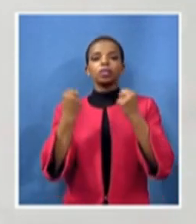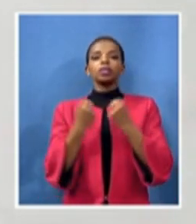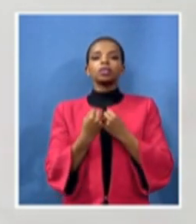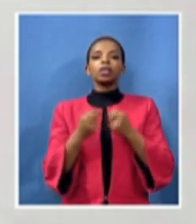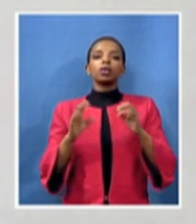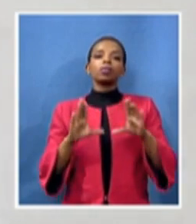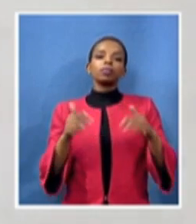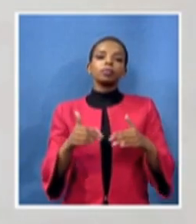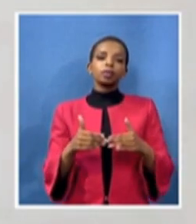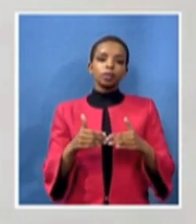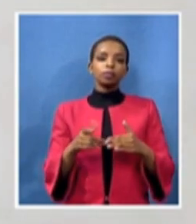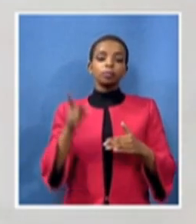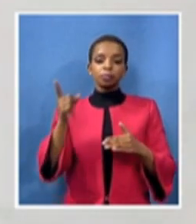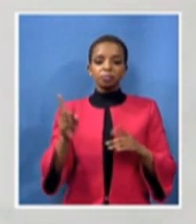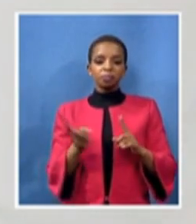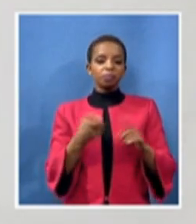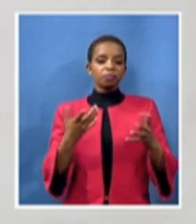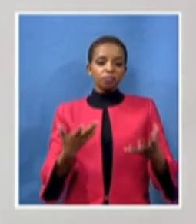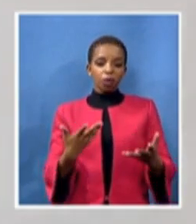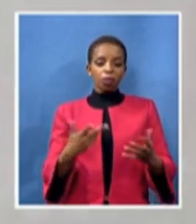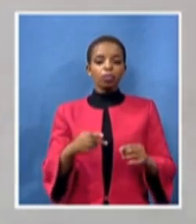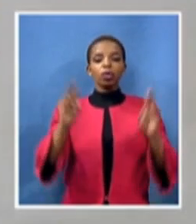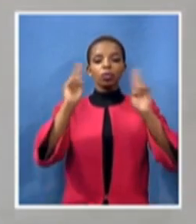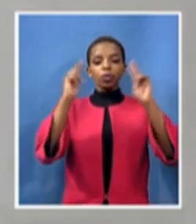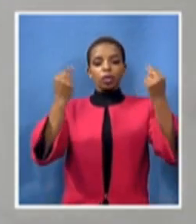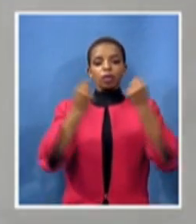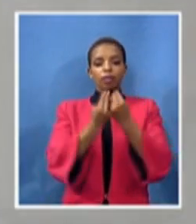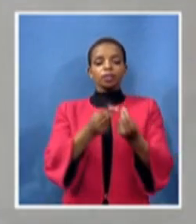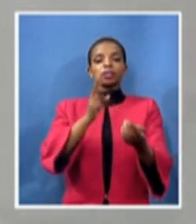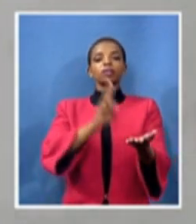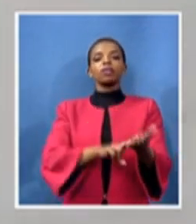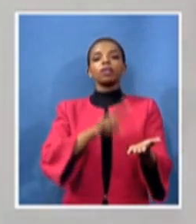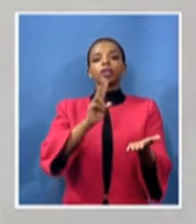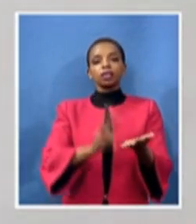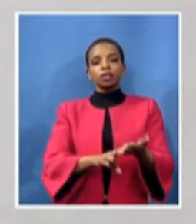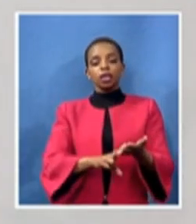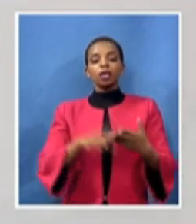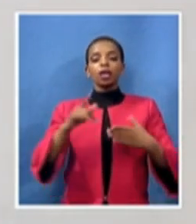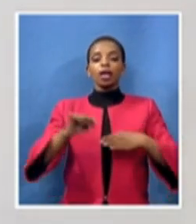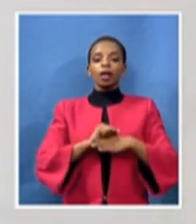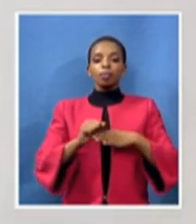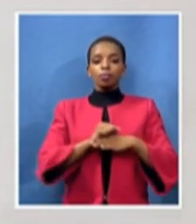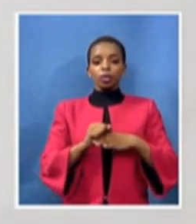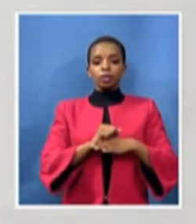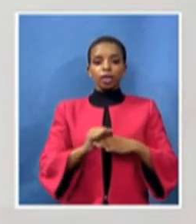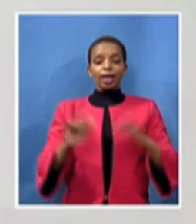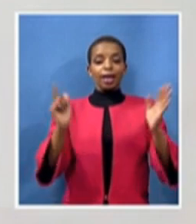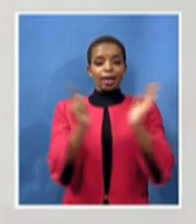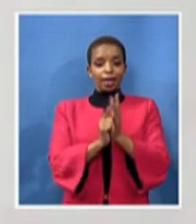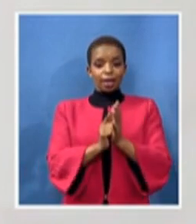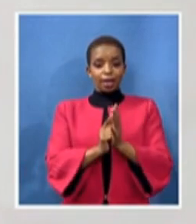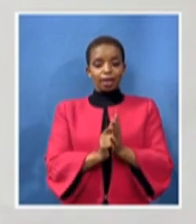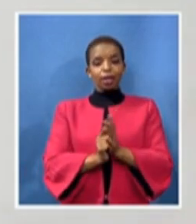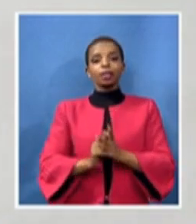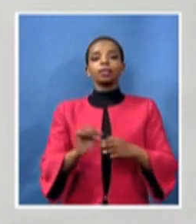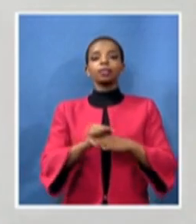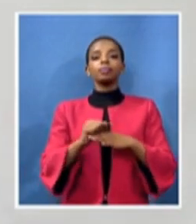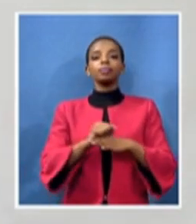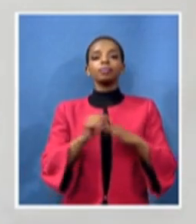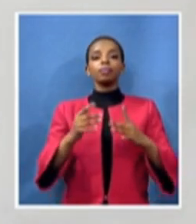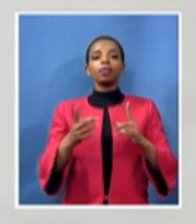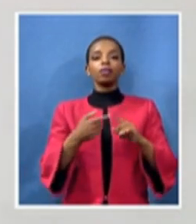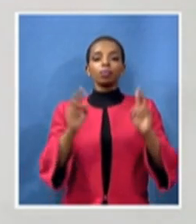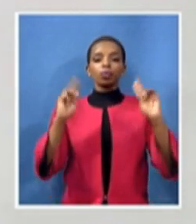Venda, a practical legal training from University of South Africa. He has a postgraduate certificate in corporate law